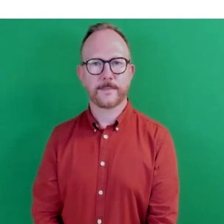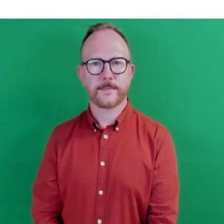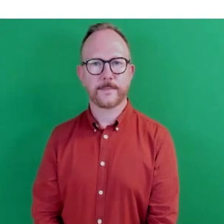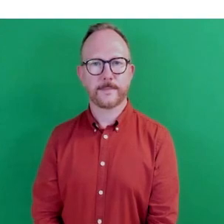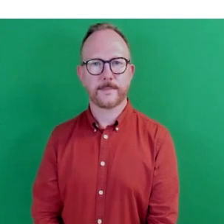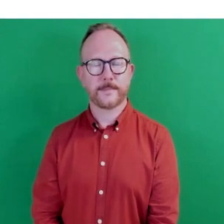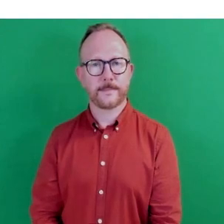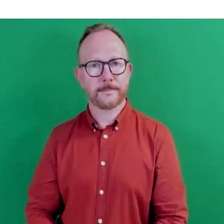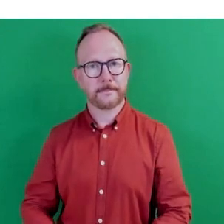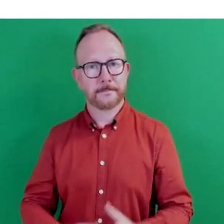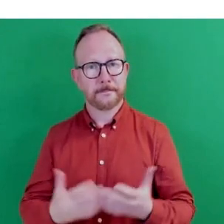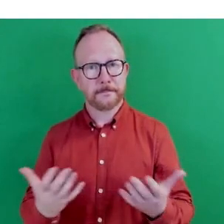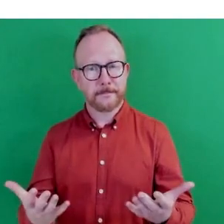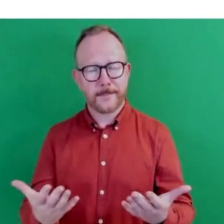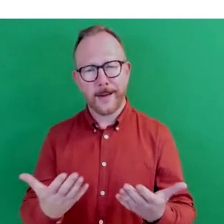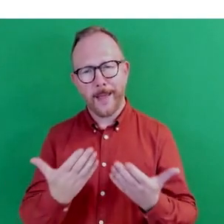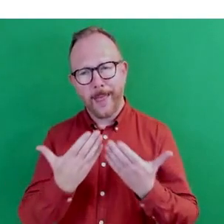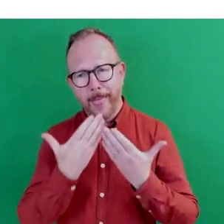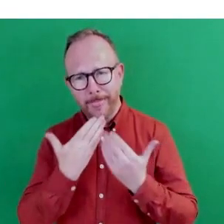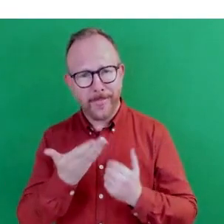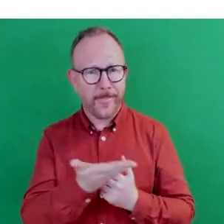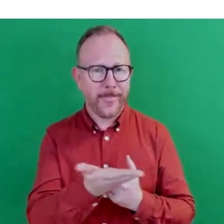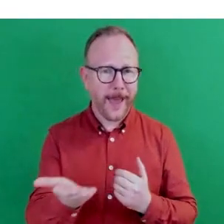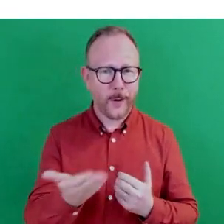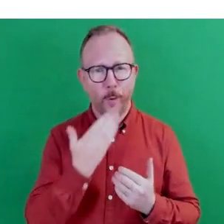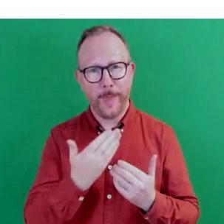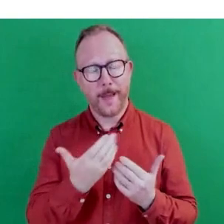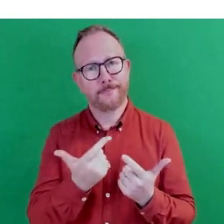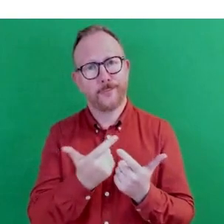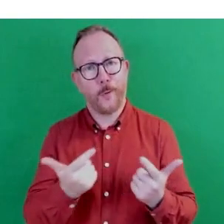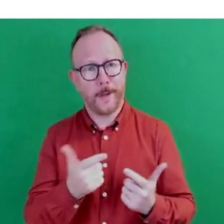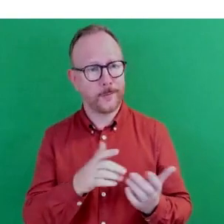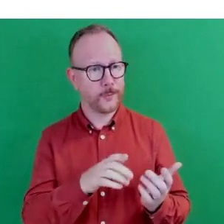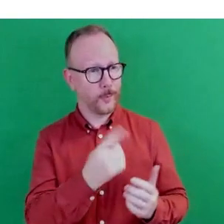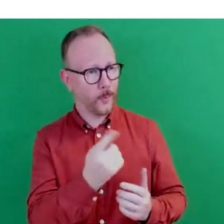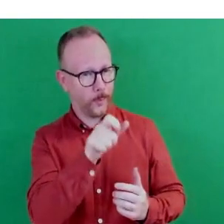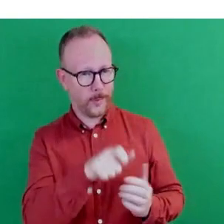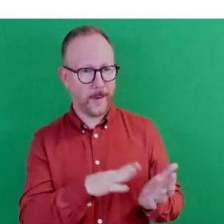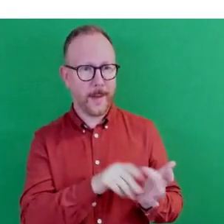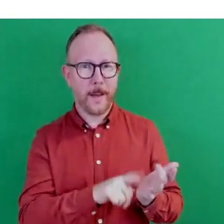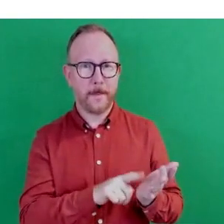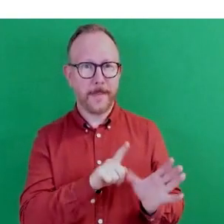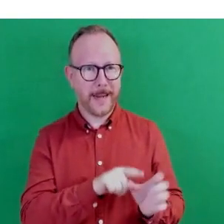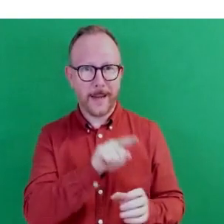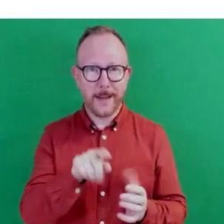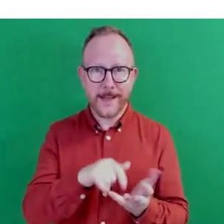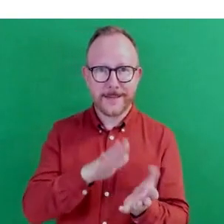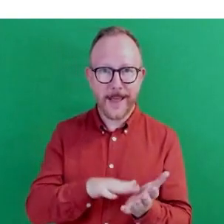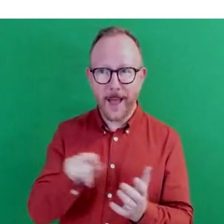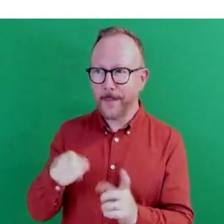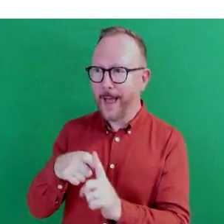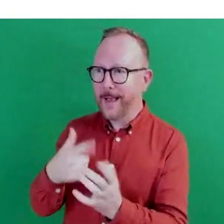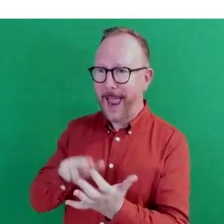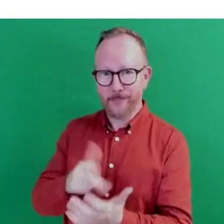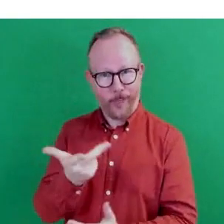So, I mean, thanks so much again to Millie, Sam and Karen for recording that for us. I think it's just fantastic in that